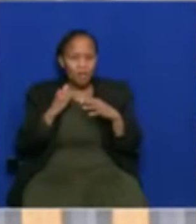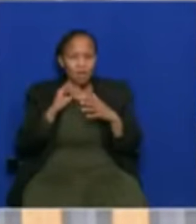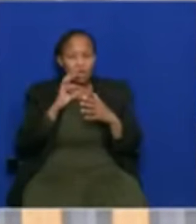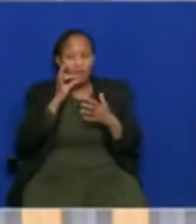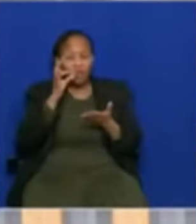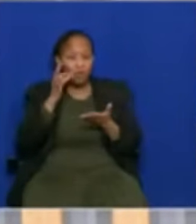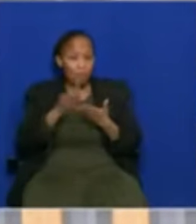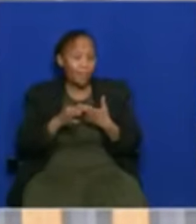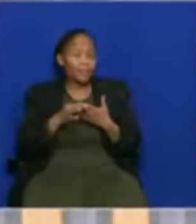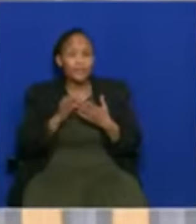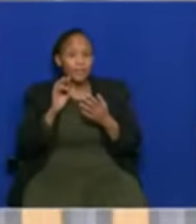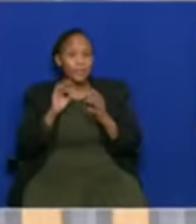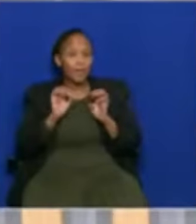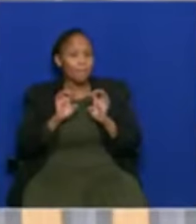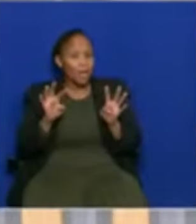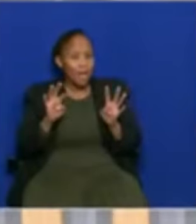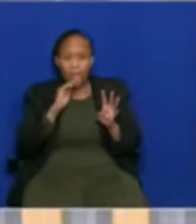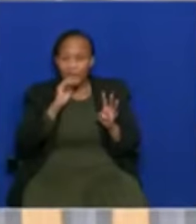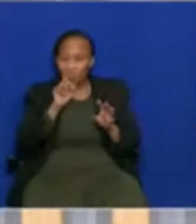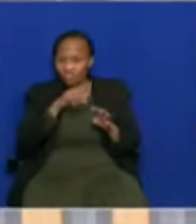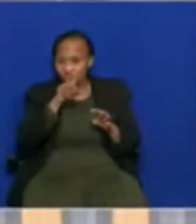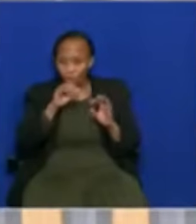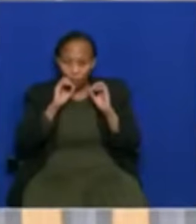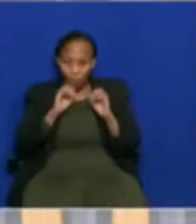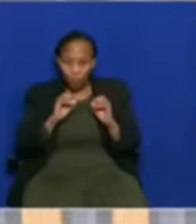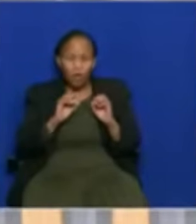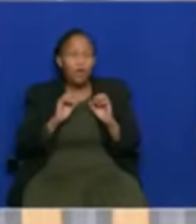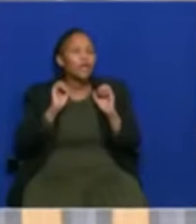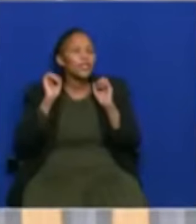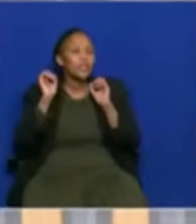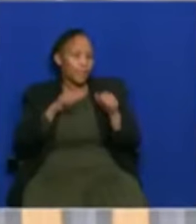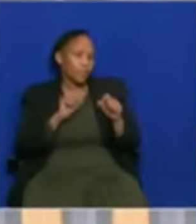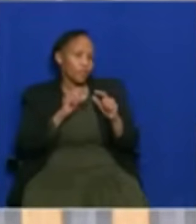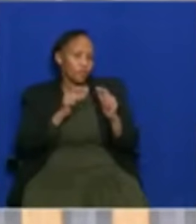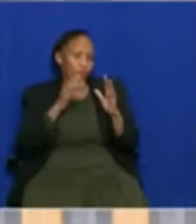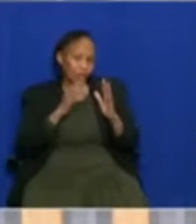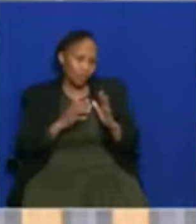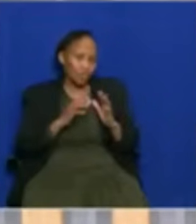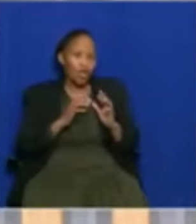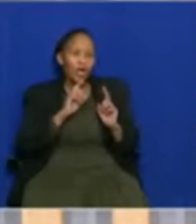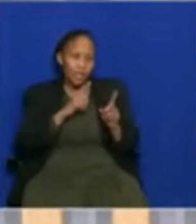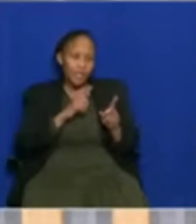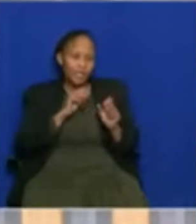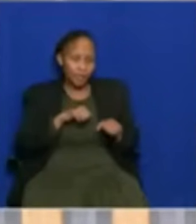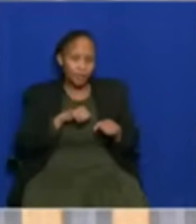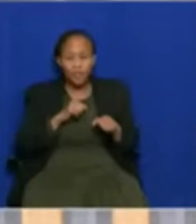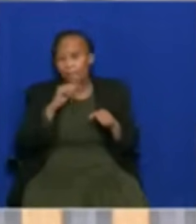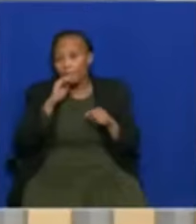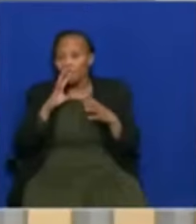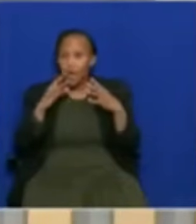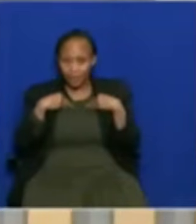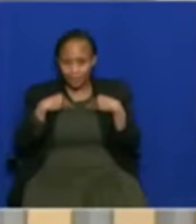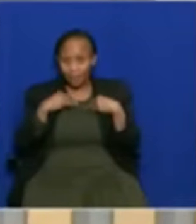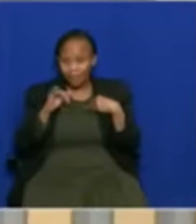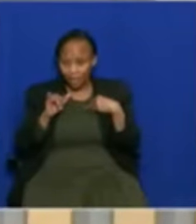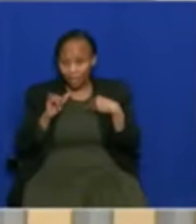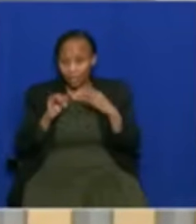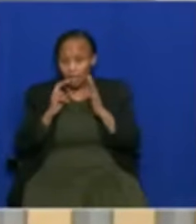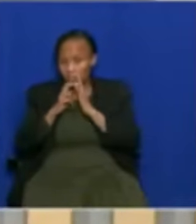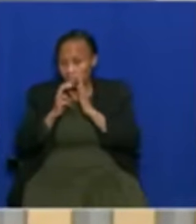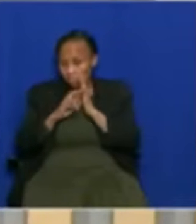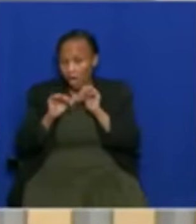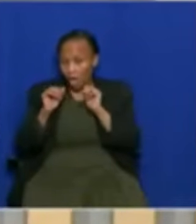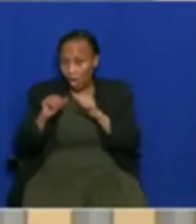the prescripts allows him, yes, Commissioner. And that's my answer. And you accept that the prescript allowed him to do that? Yes, the prescripts gives